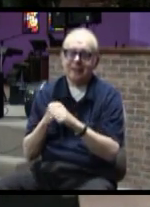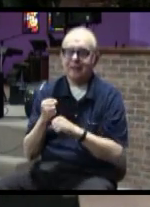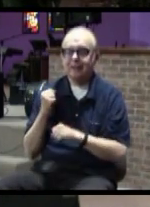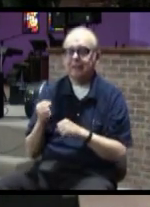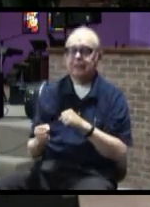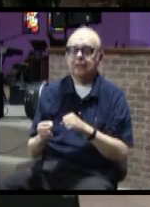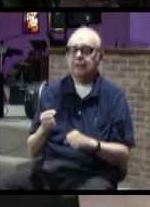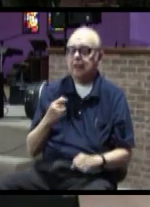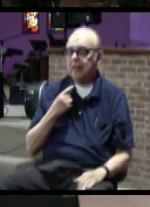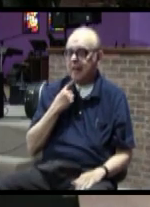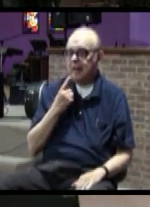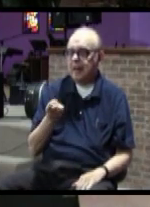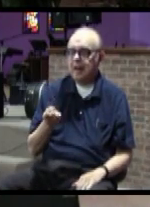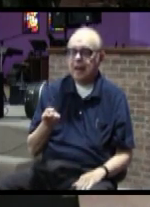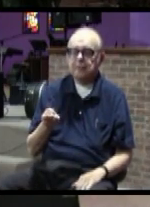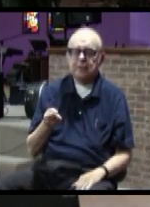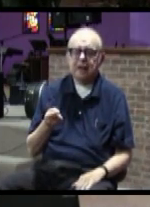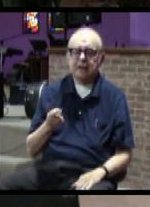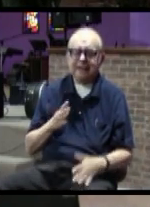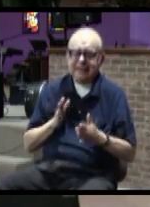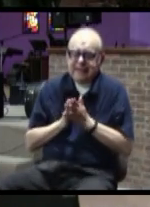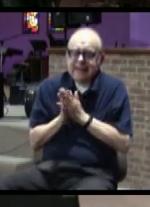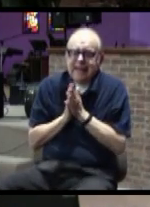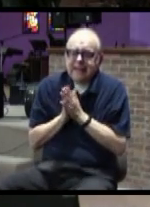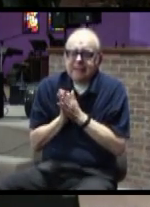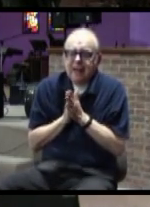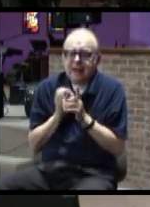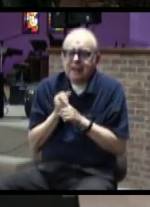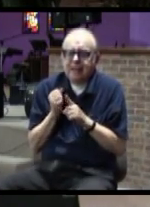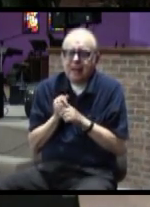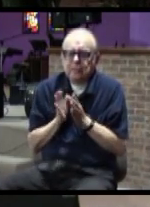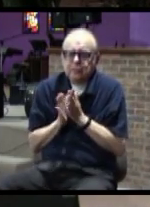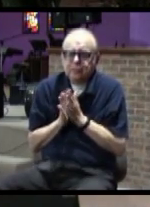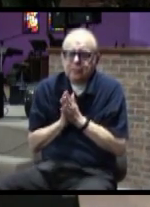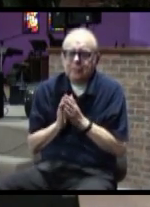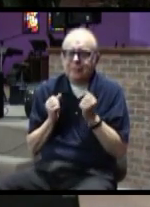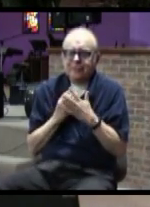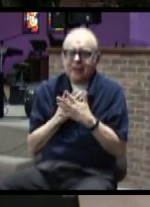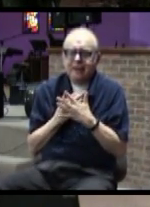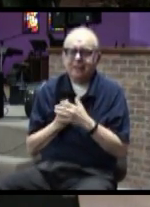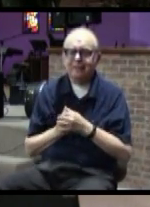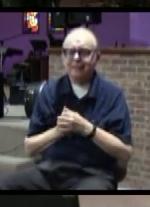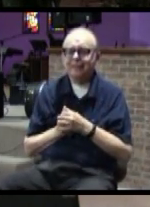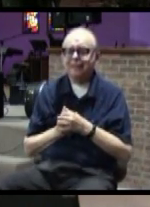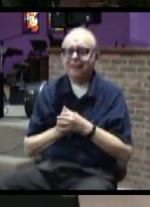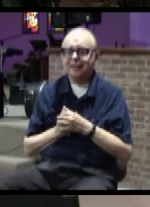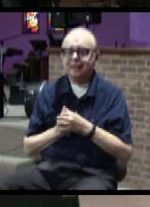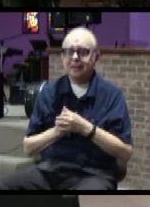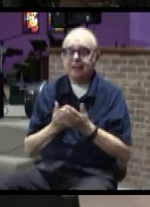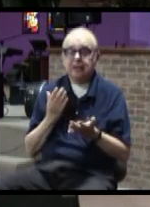Because 4 or 5 years ago, I tell you what, I would have had an anxiety attack.